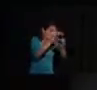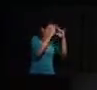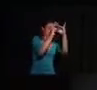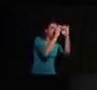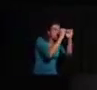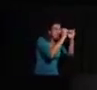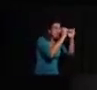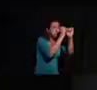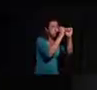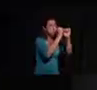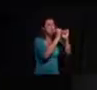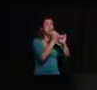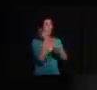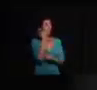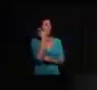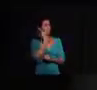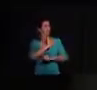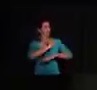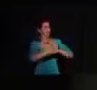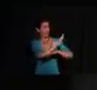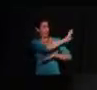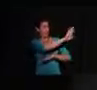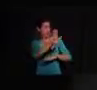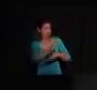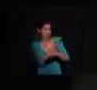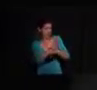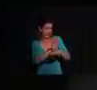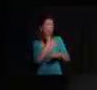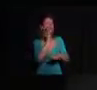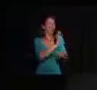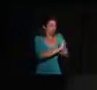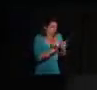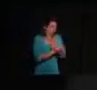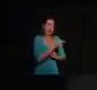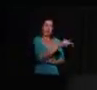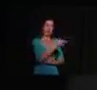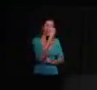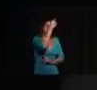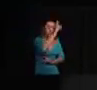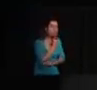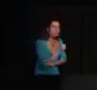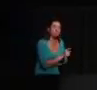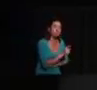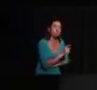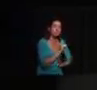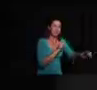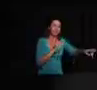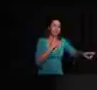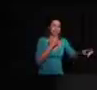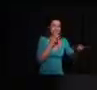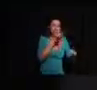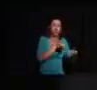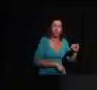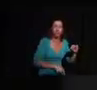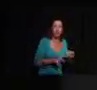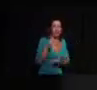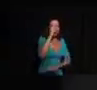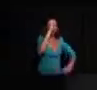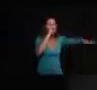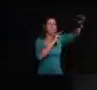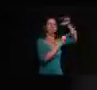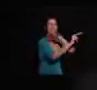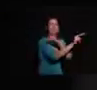that having your own business is going to change you, but it's going to change you in ways that you don't understand. It's going to change